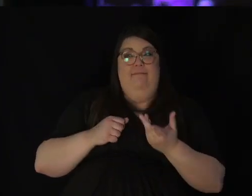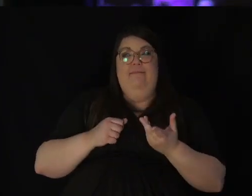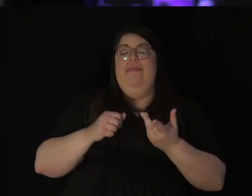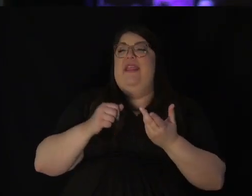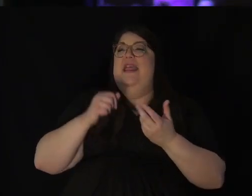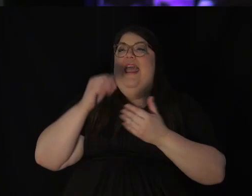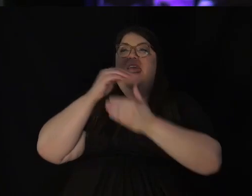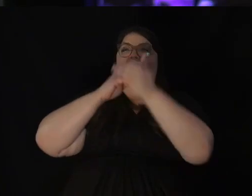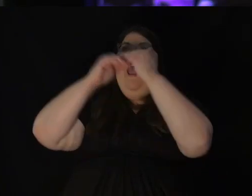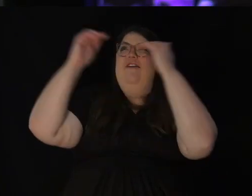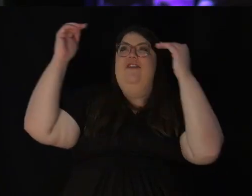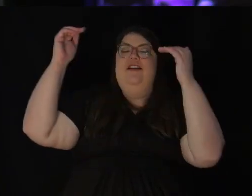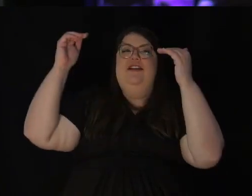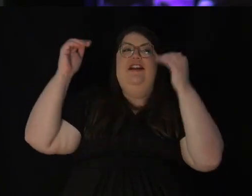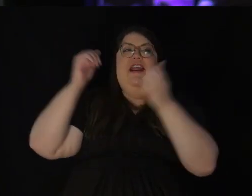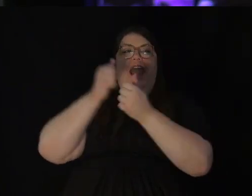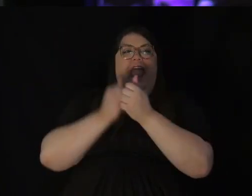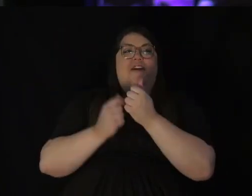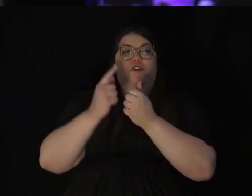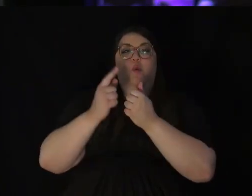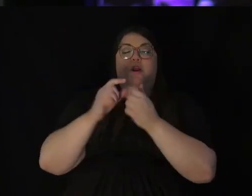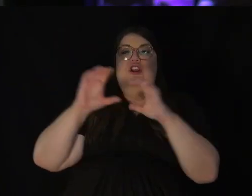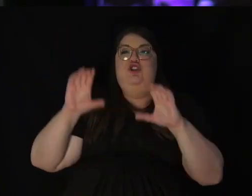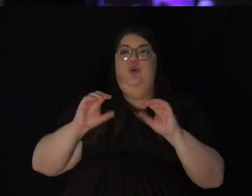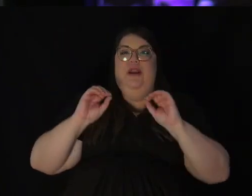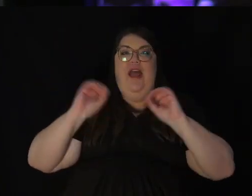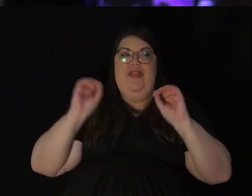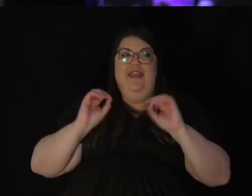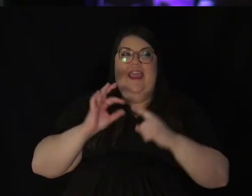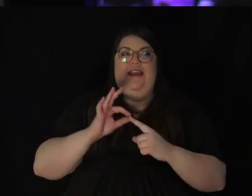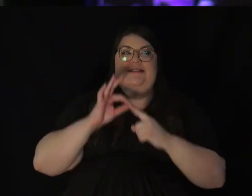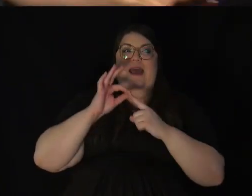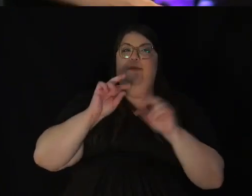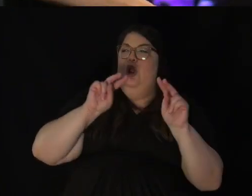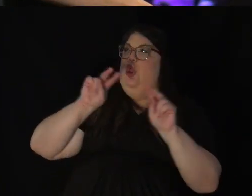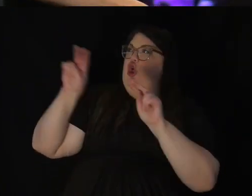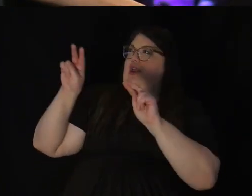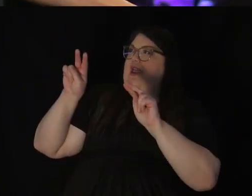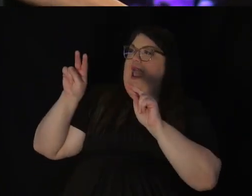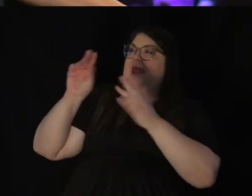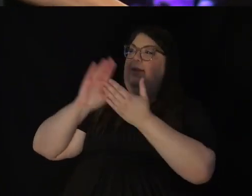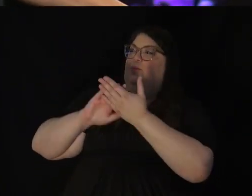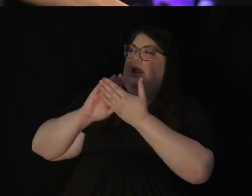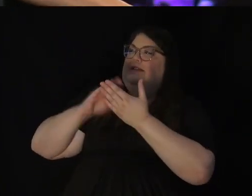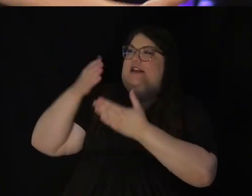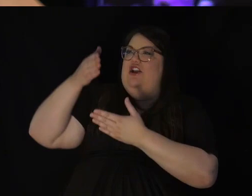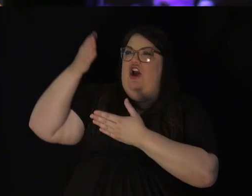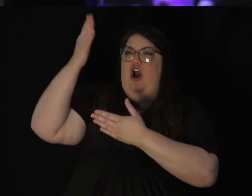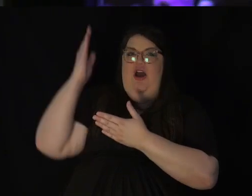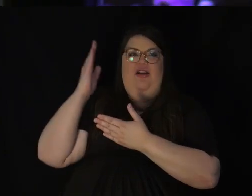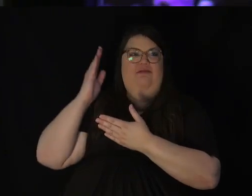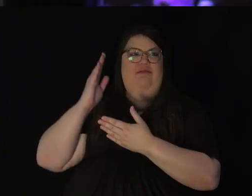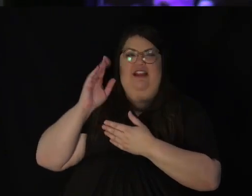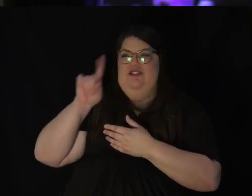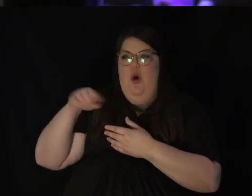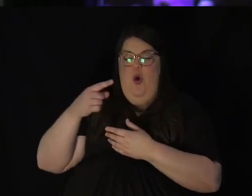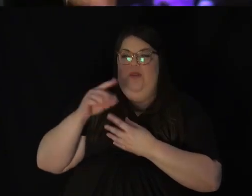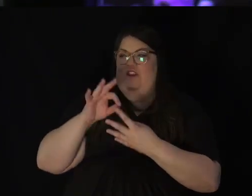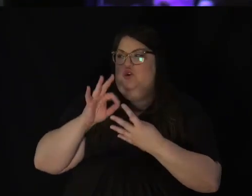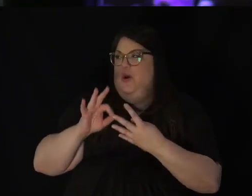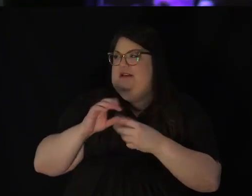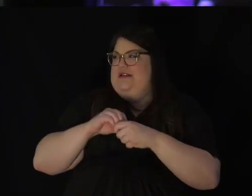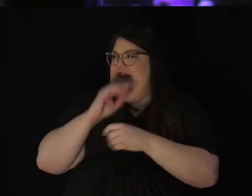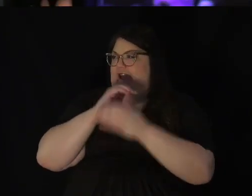is doing nothing but looking at God and praising God. In fact, there isn't another option. There is no other choice.